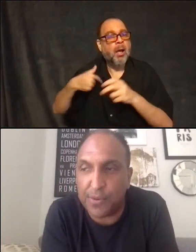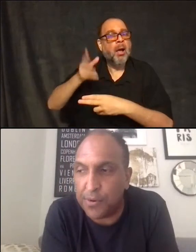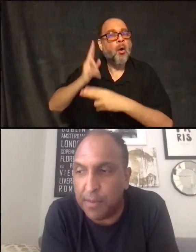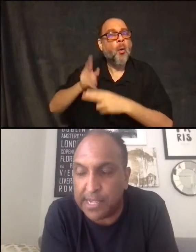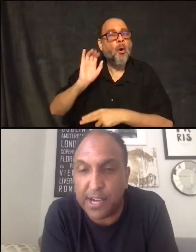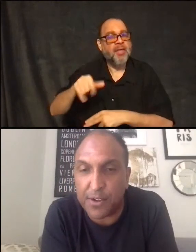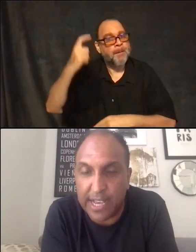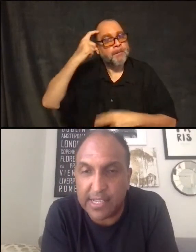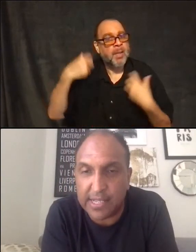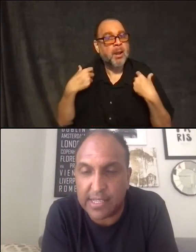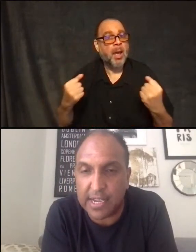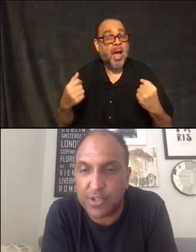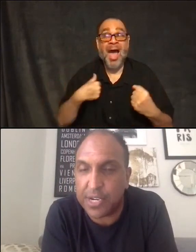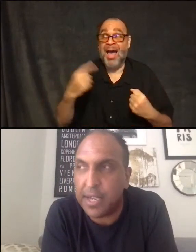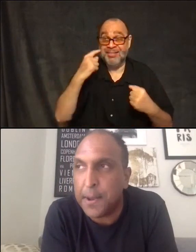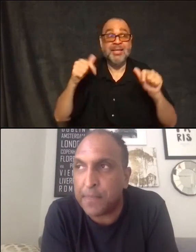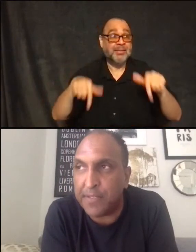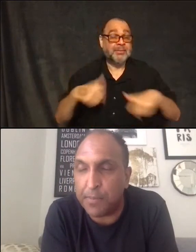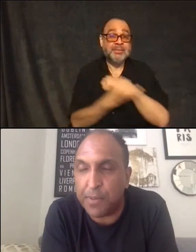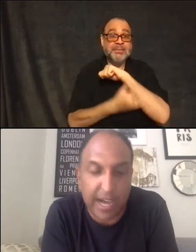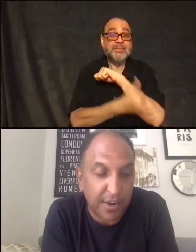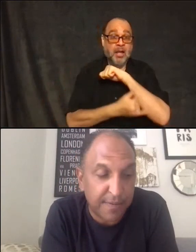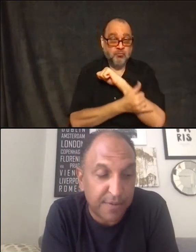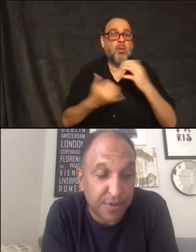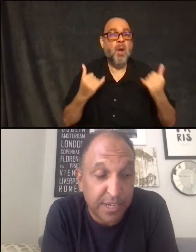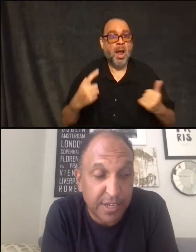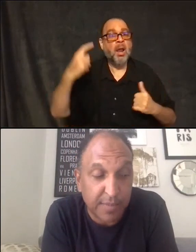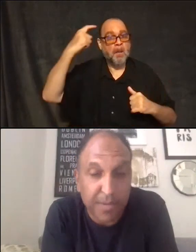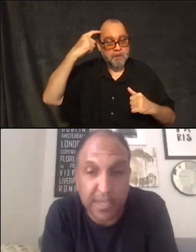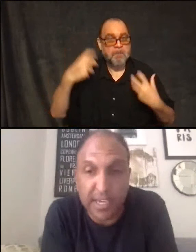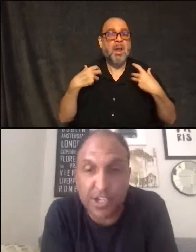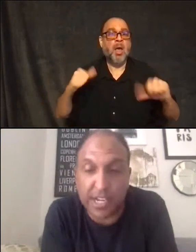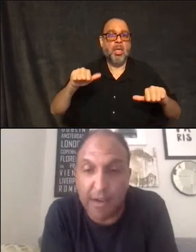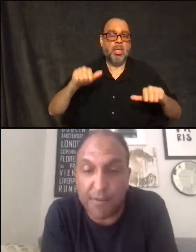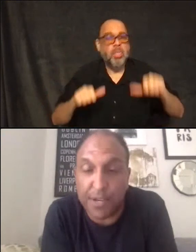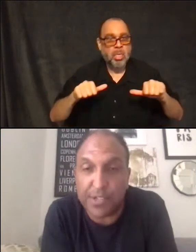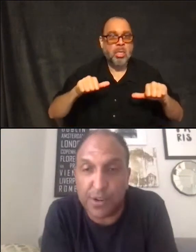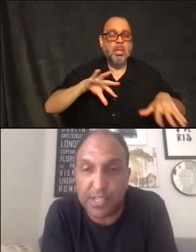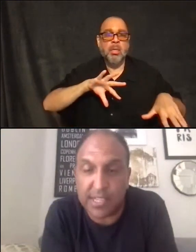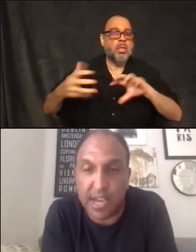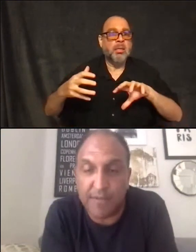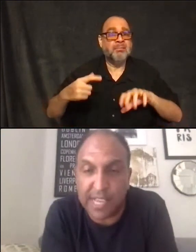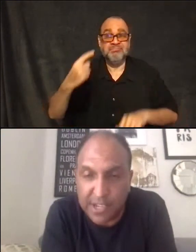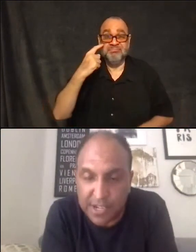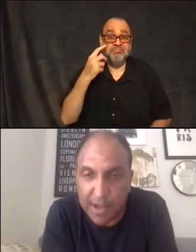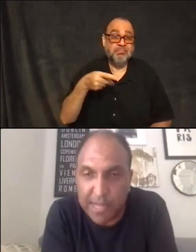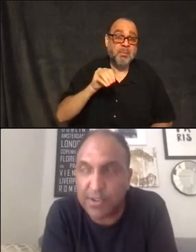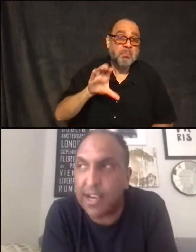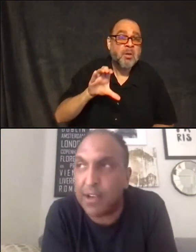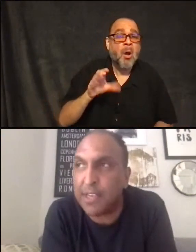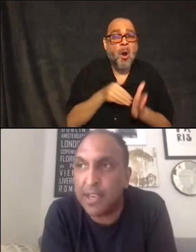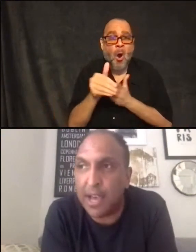going through a mental health crisis in this country. I think people of color have traditionally been shut out from resources and the conversation